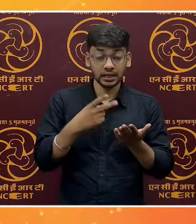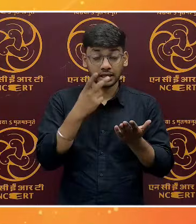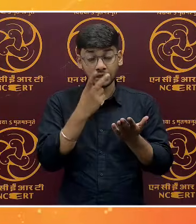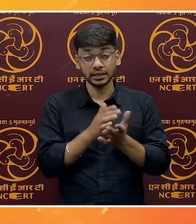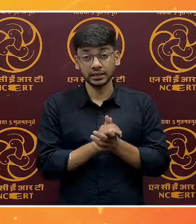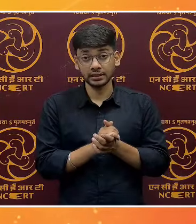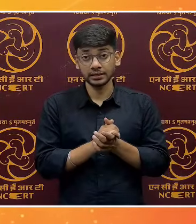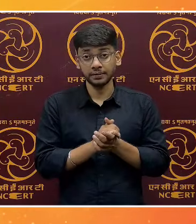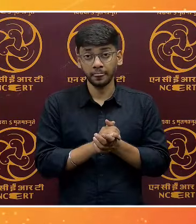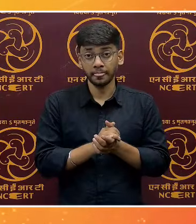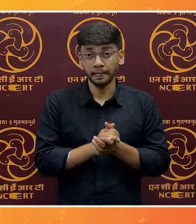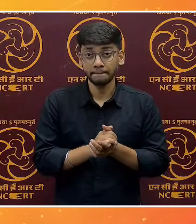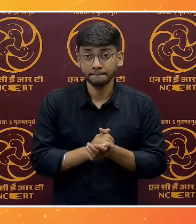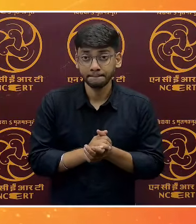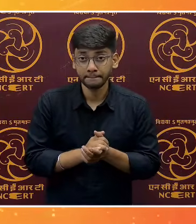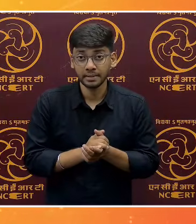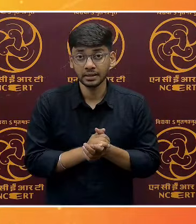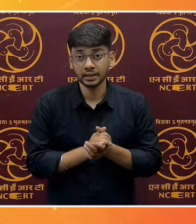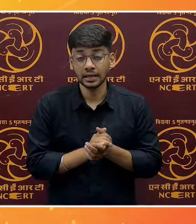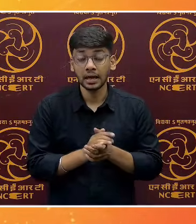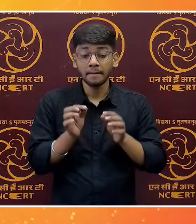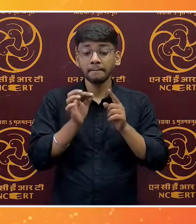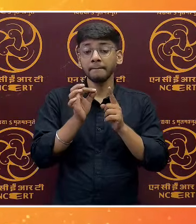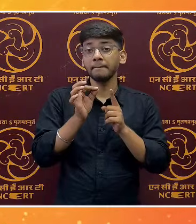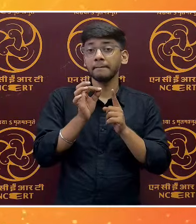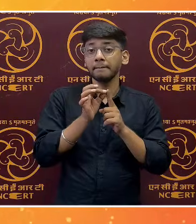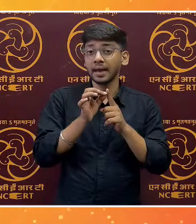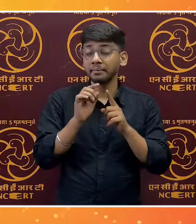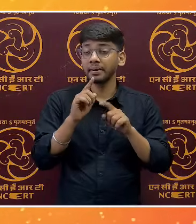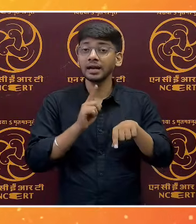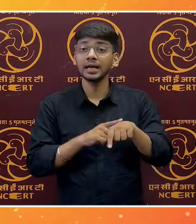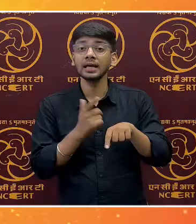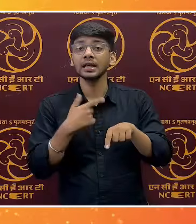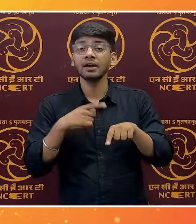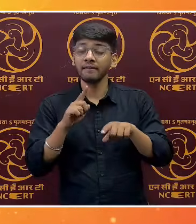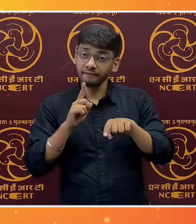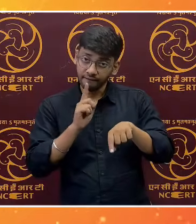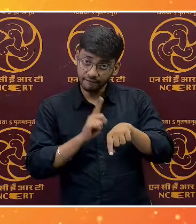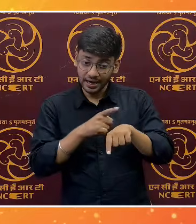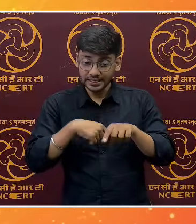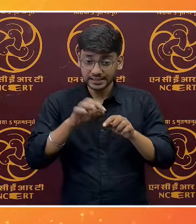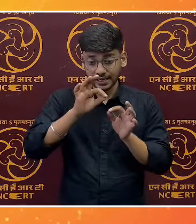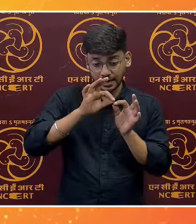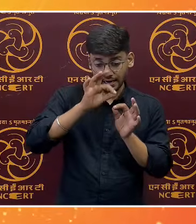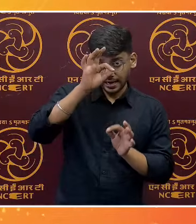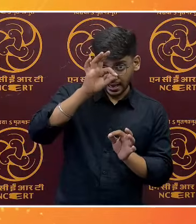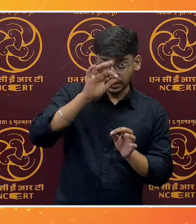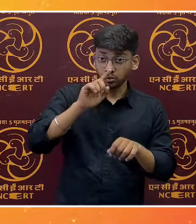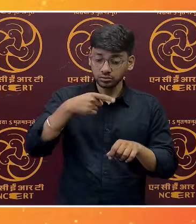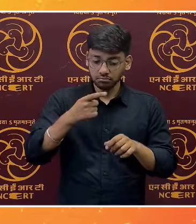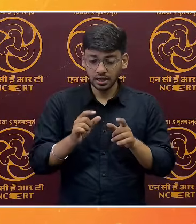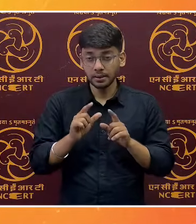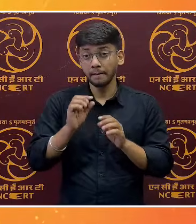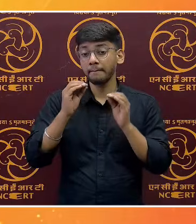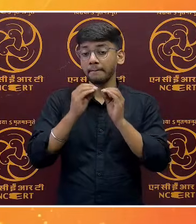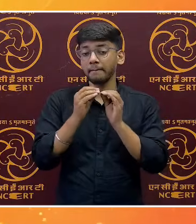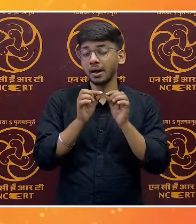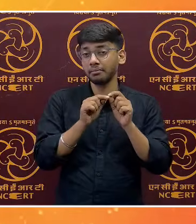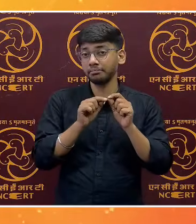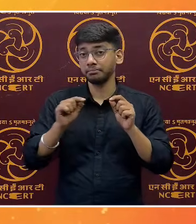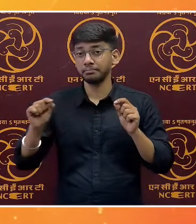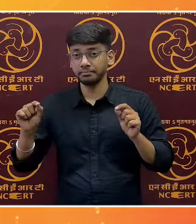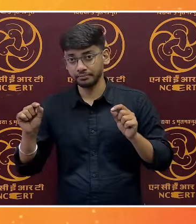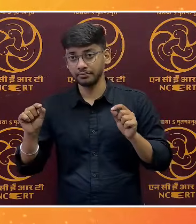the what is the parameter. First we explore the length, then breadth, length and the breadth, and we have to add all